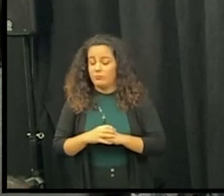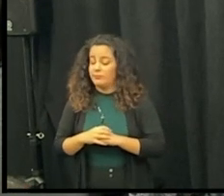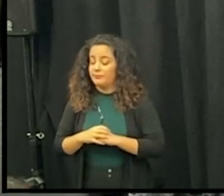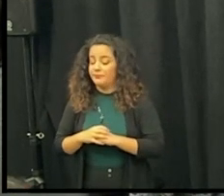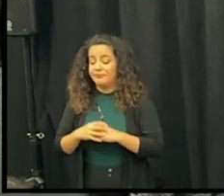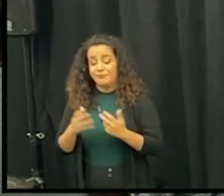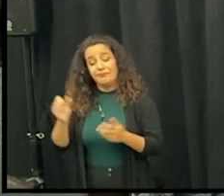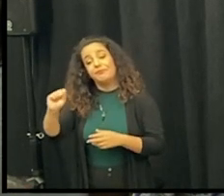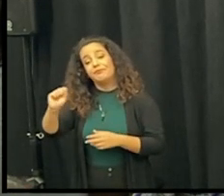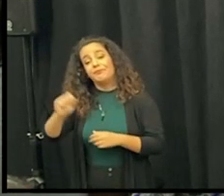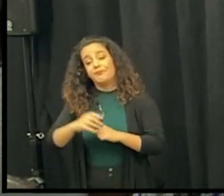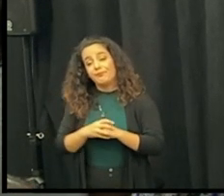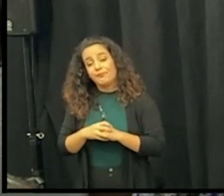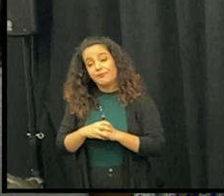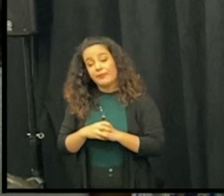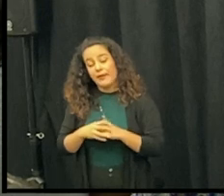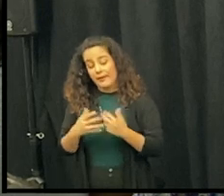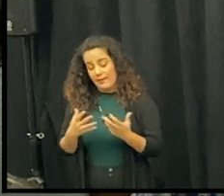I think the,